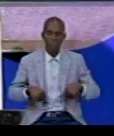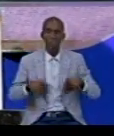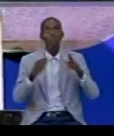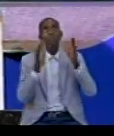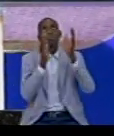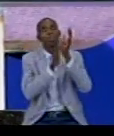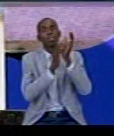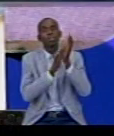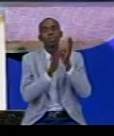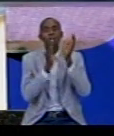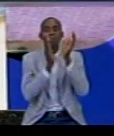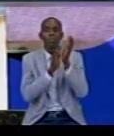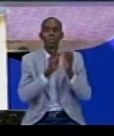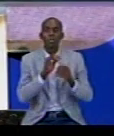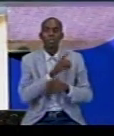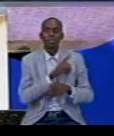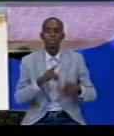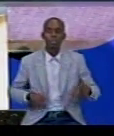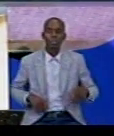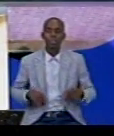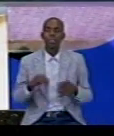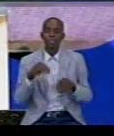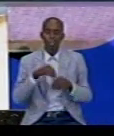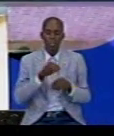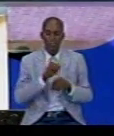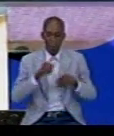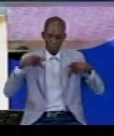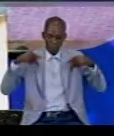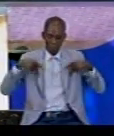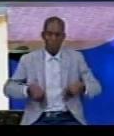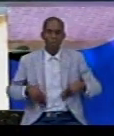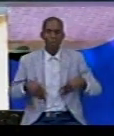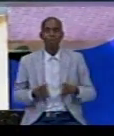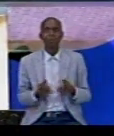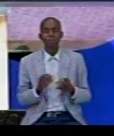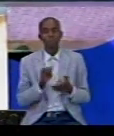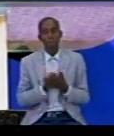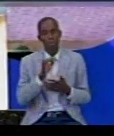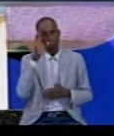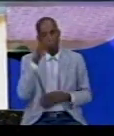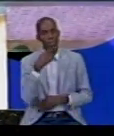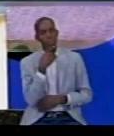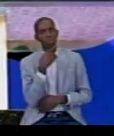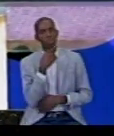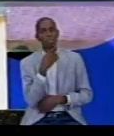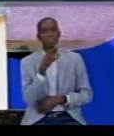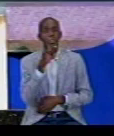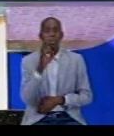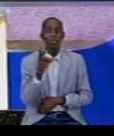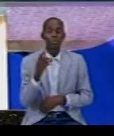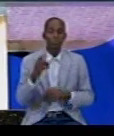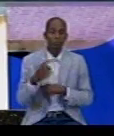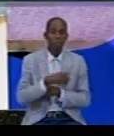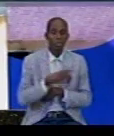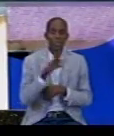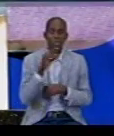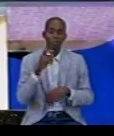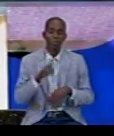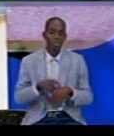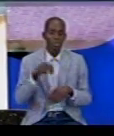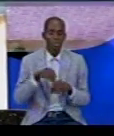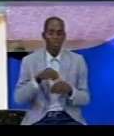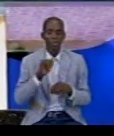Personal praise. Praising the Lord in a personal way. That man said, 7 days, seven times in the